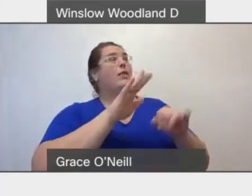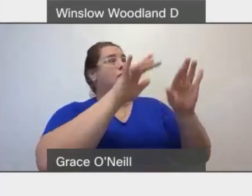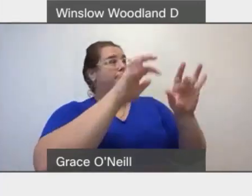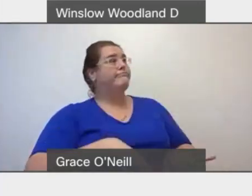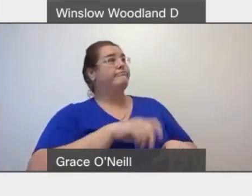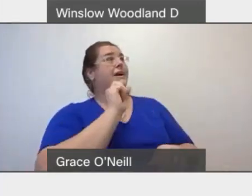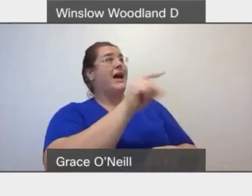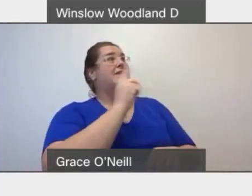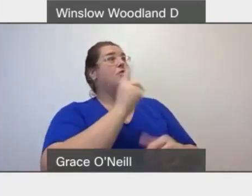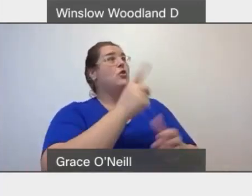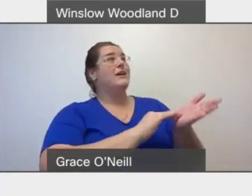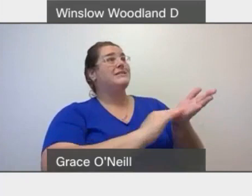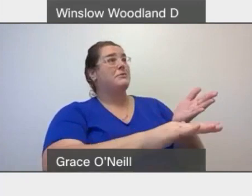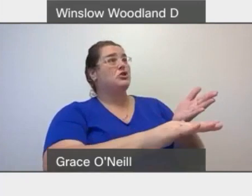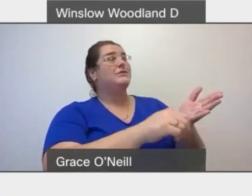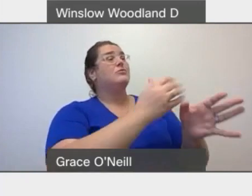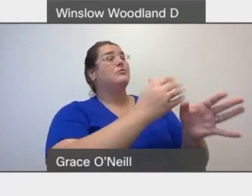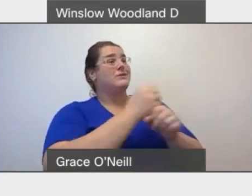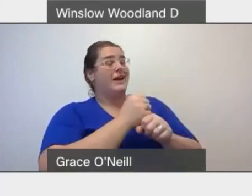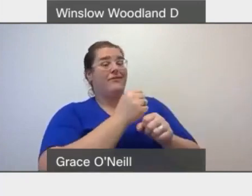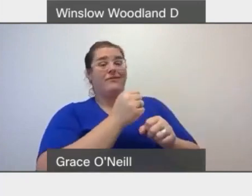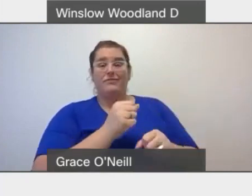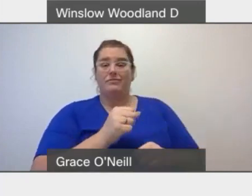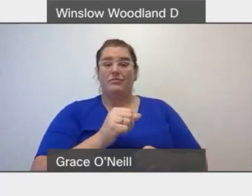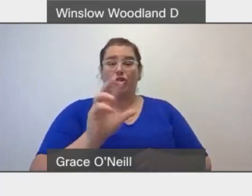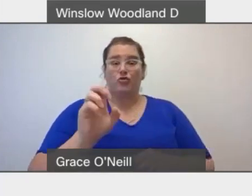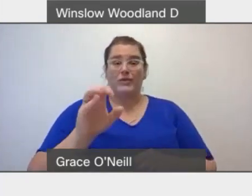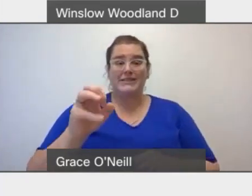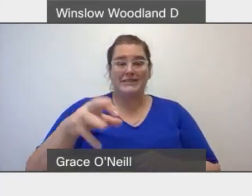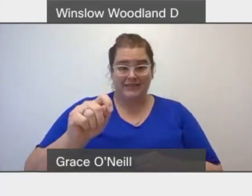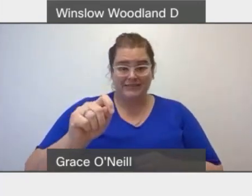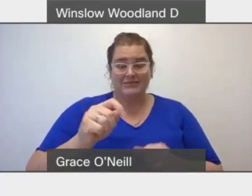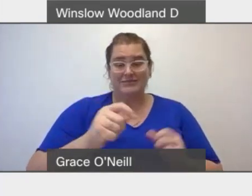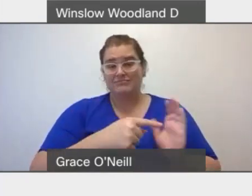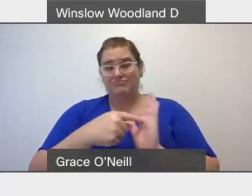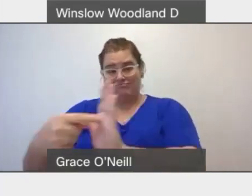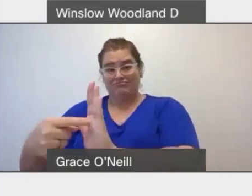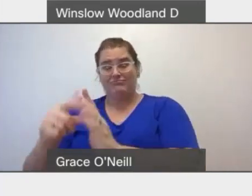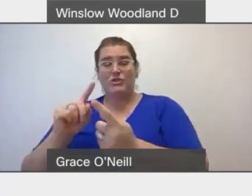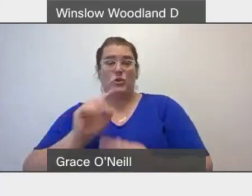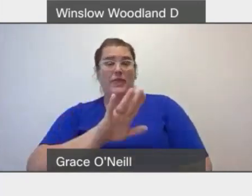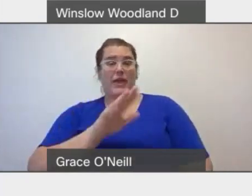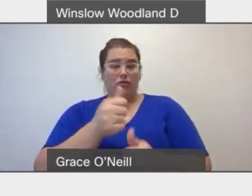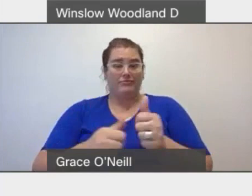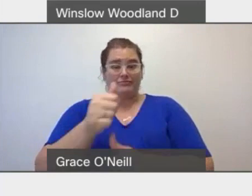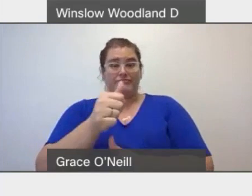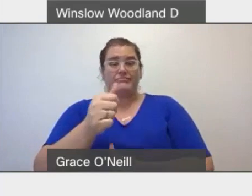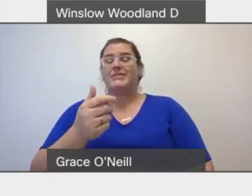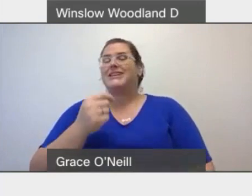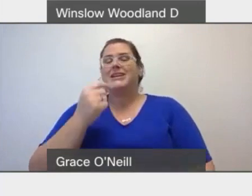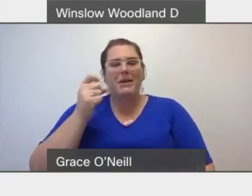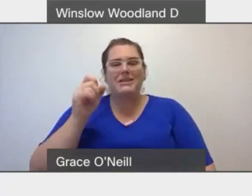Given that this portal to submit these requests has just been